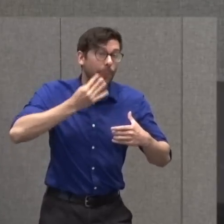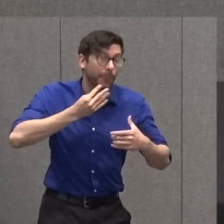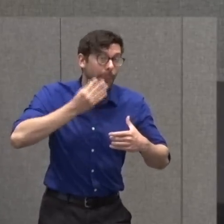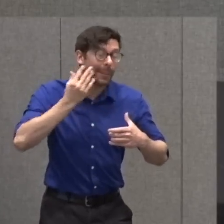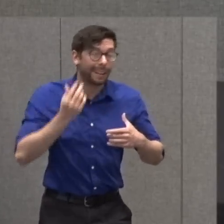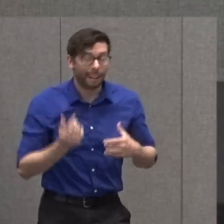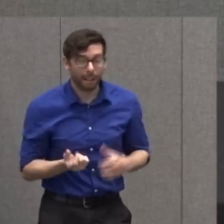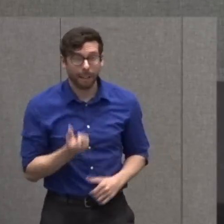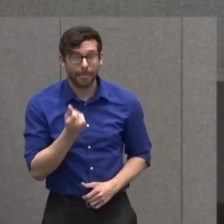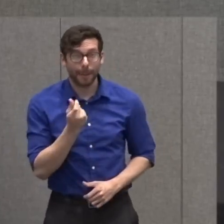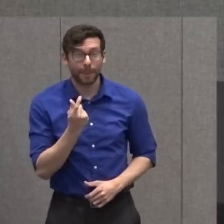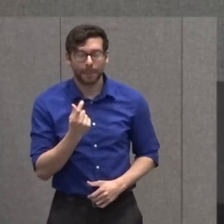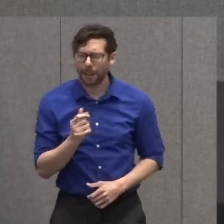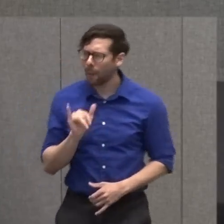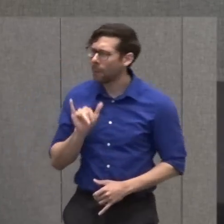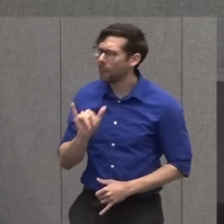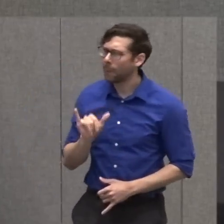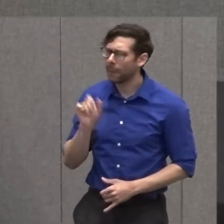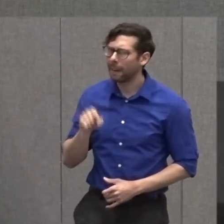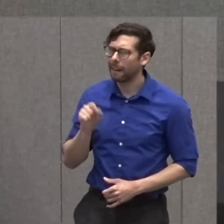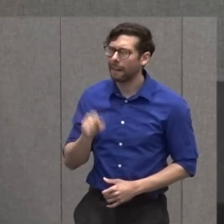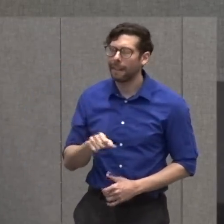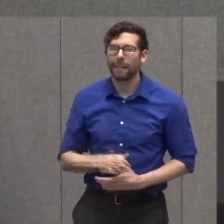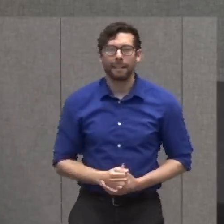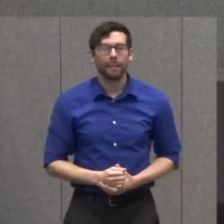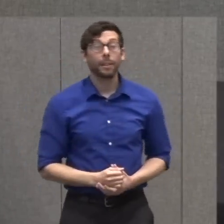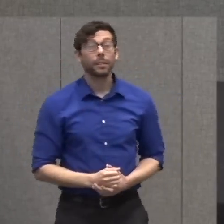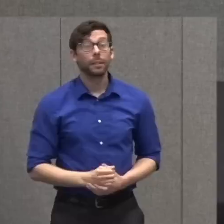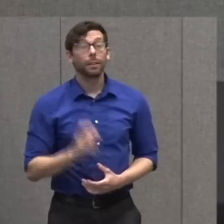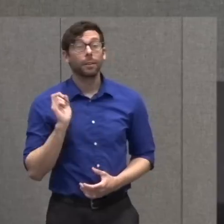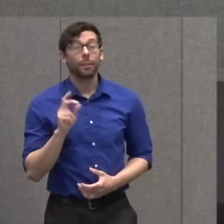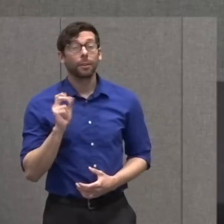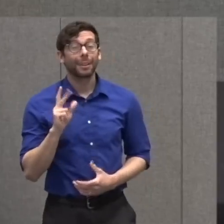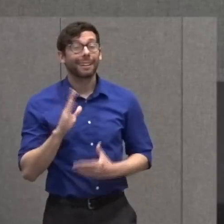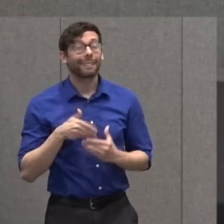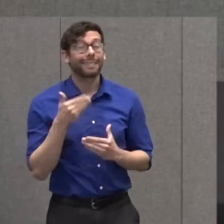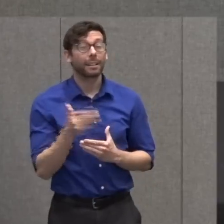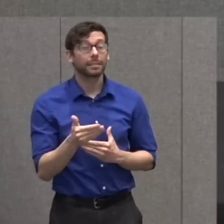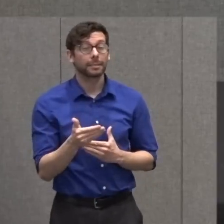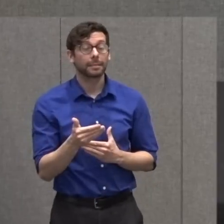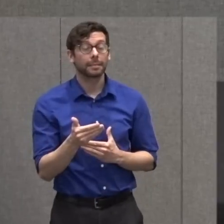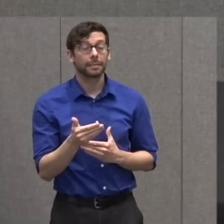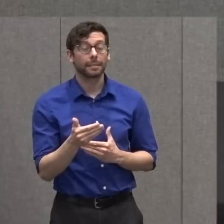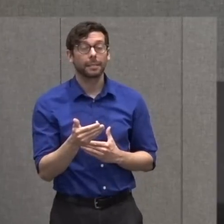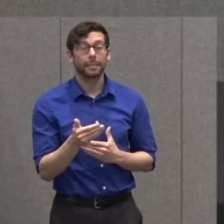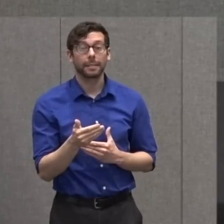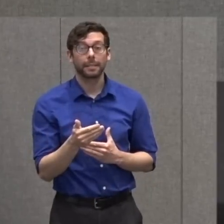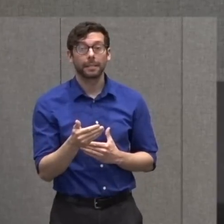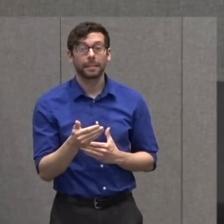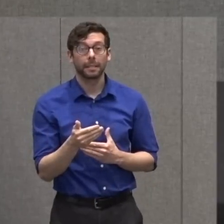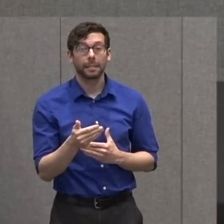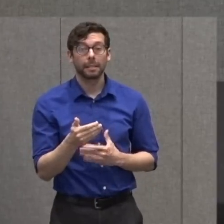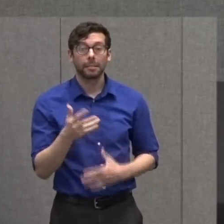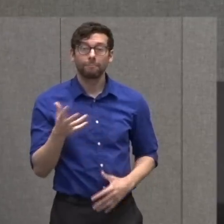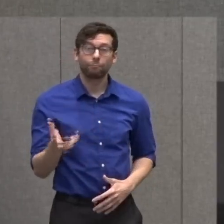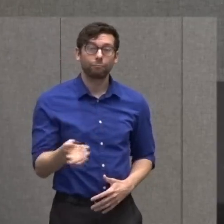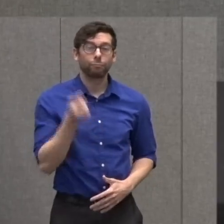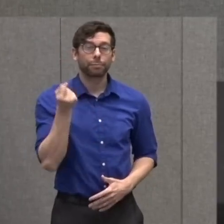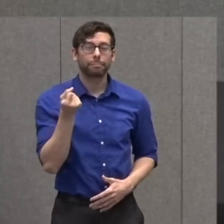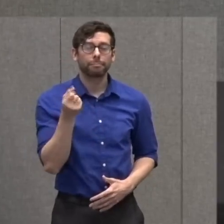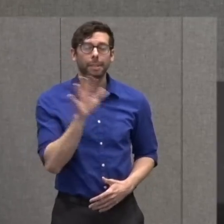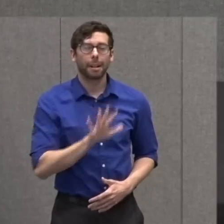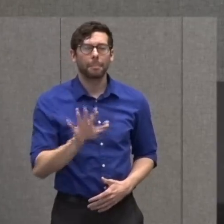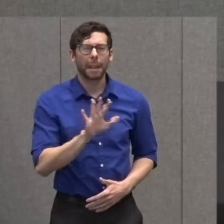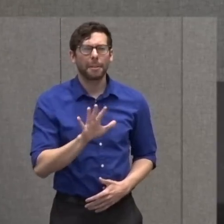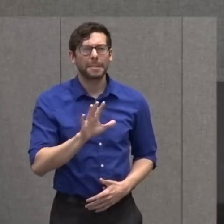do? There you go. All right, so the next thing you're going to do, Miss Mays, is you're going to take about 10, 15 raisins. You can